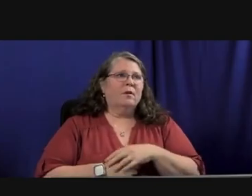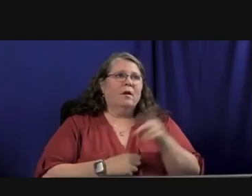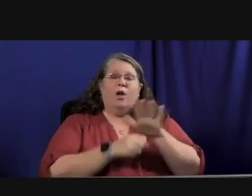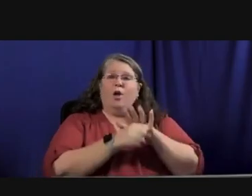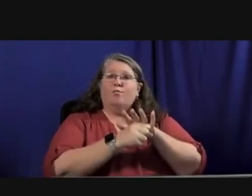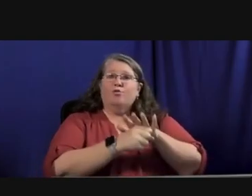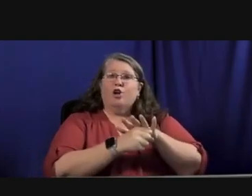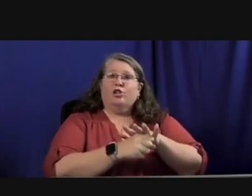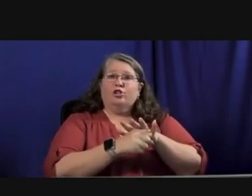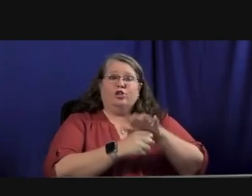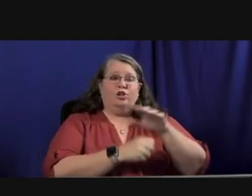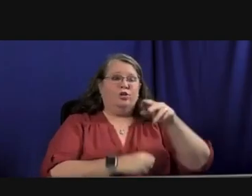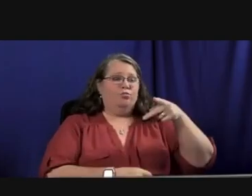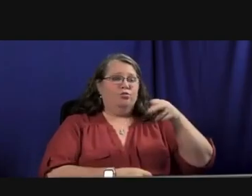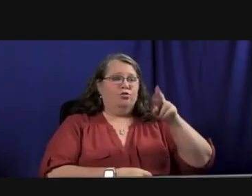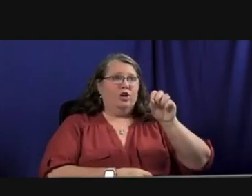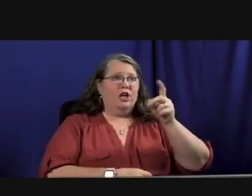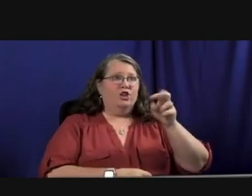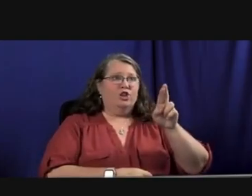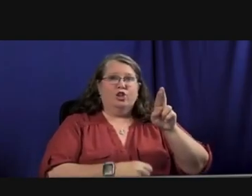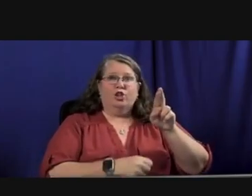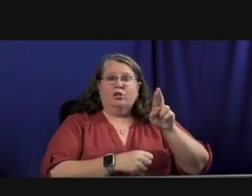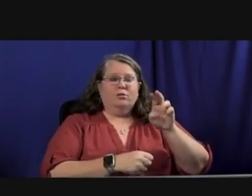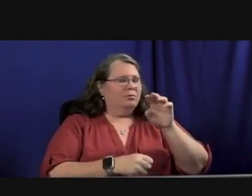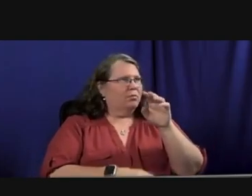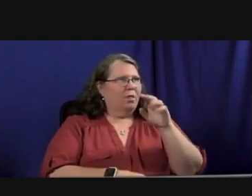signed speech, the pressured